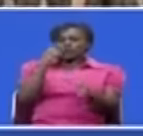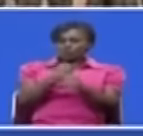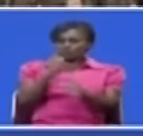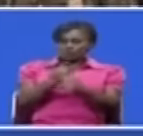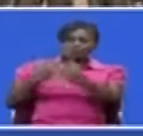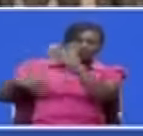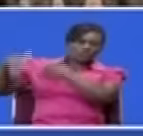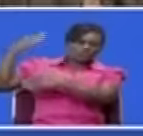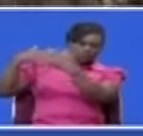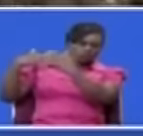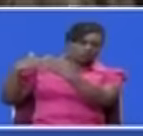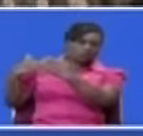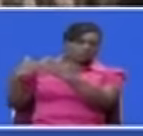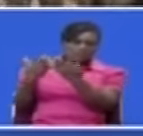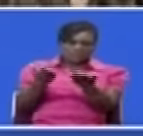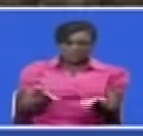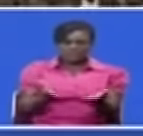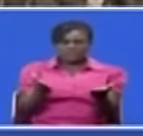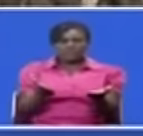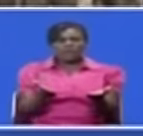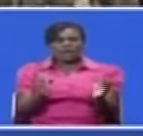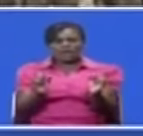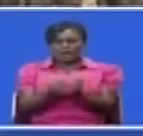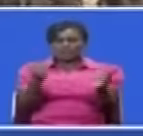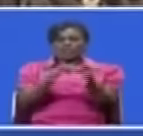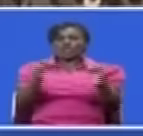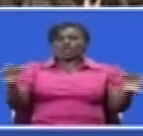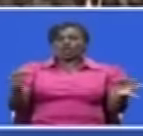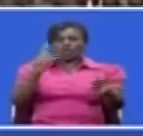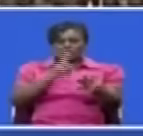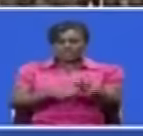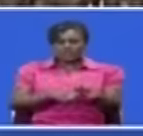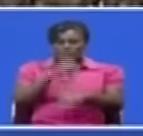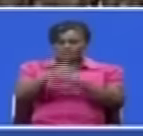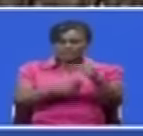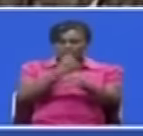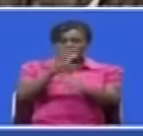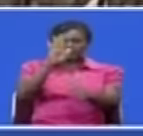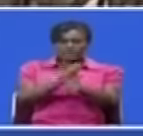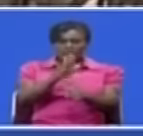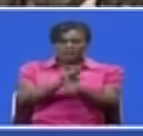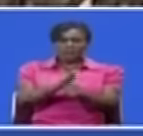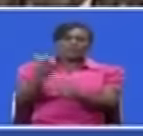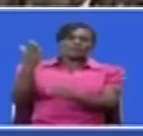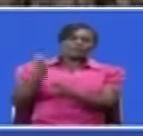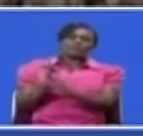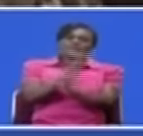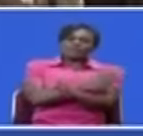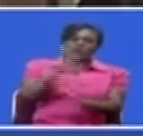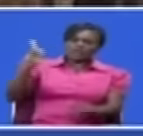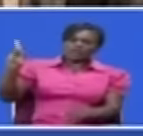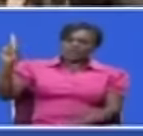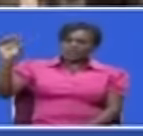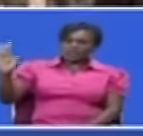historically, this is something that, you know, we've looked into for quite a number of years, and it was there prior to even KDF going into